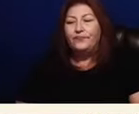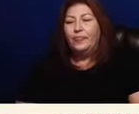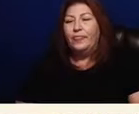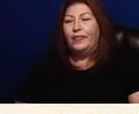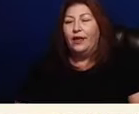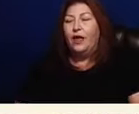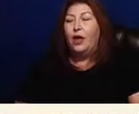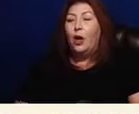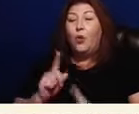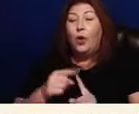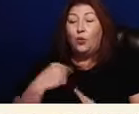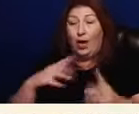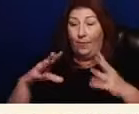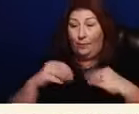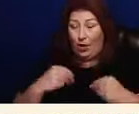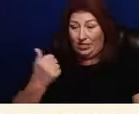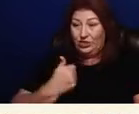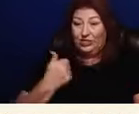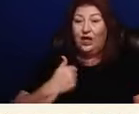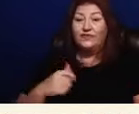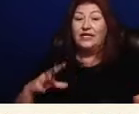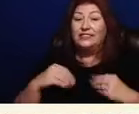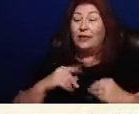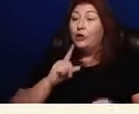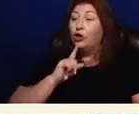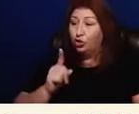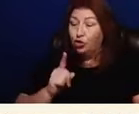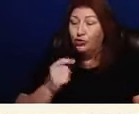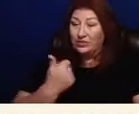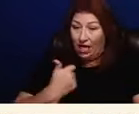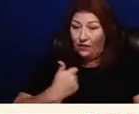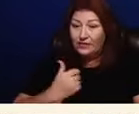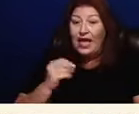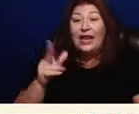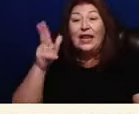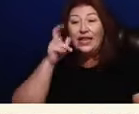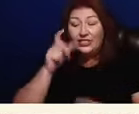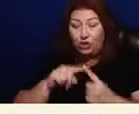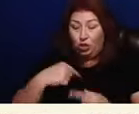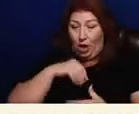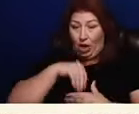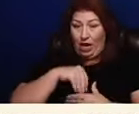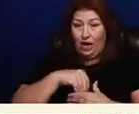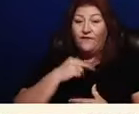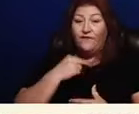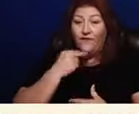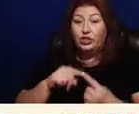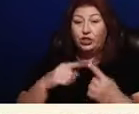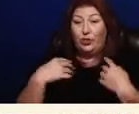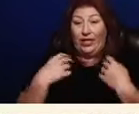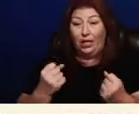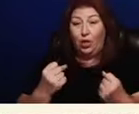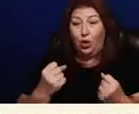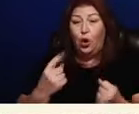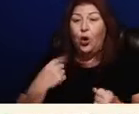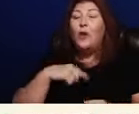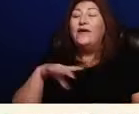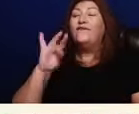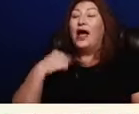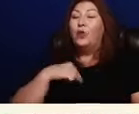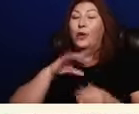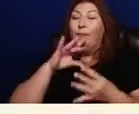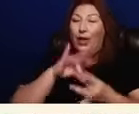So when we embrace ourselves, accept our true selves, and listen to our inner voice to heal, then we find that we belong in